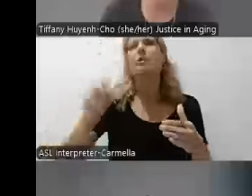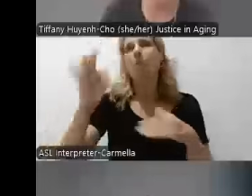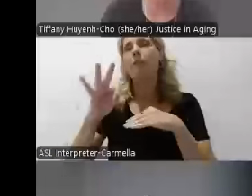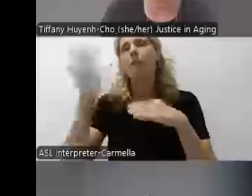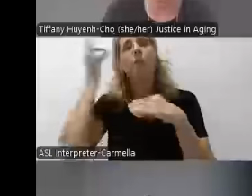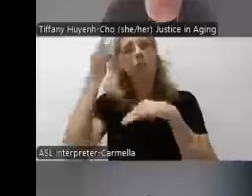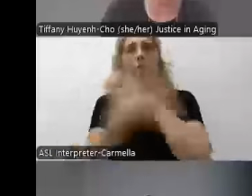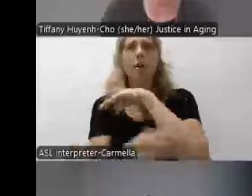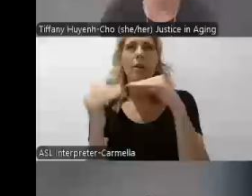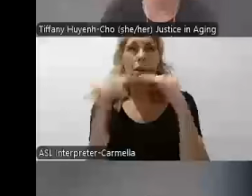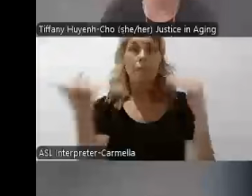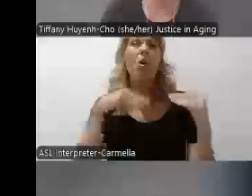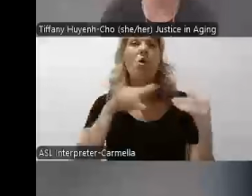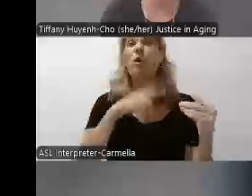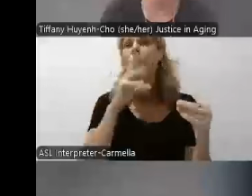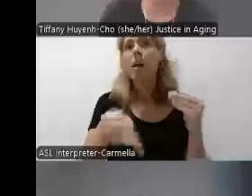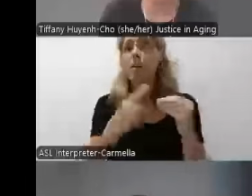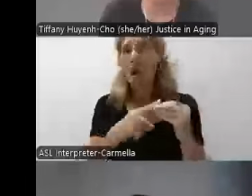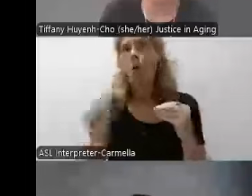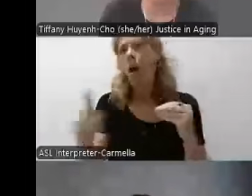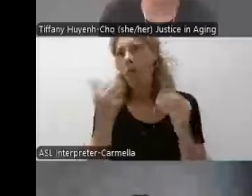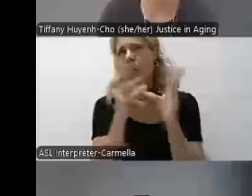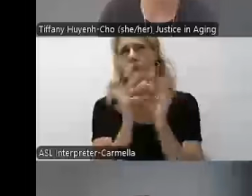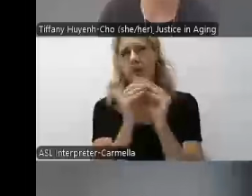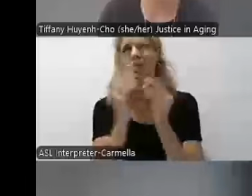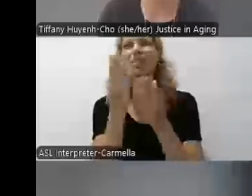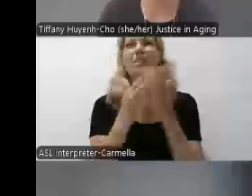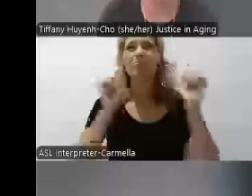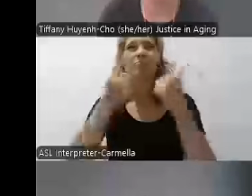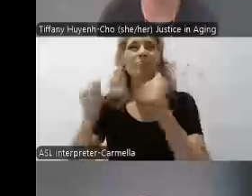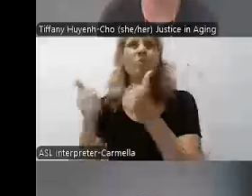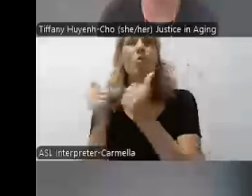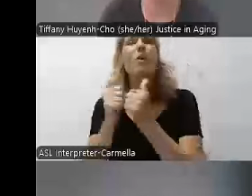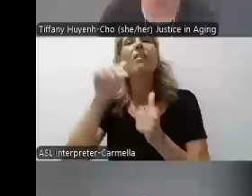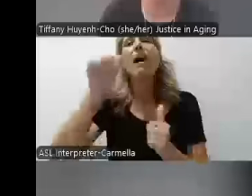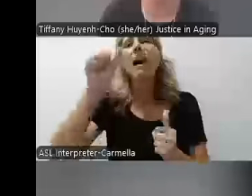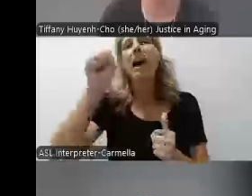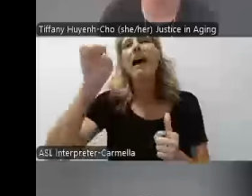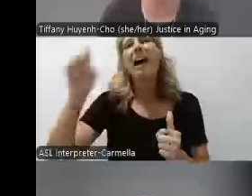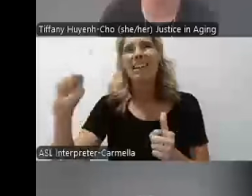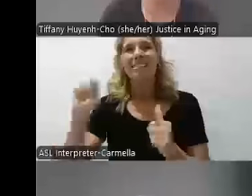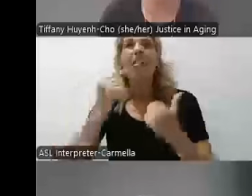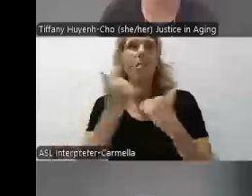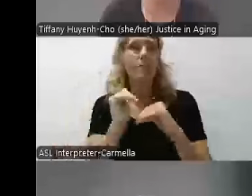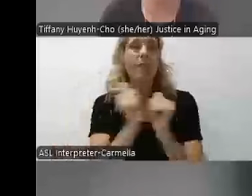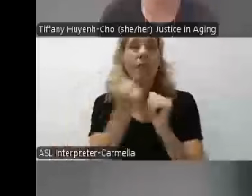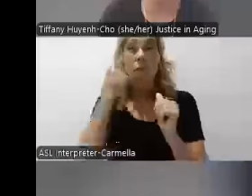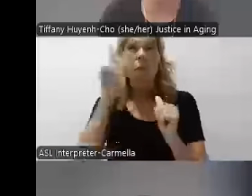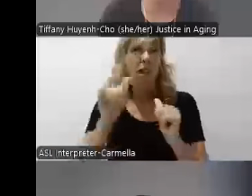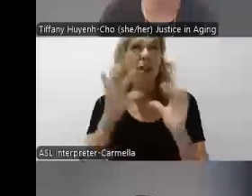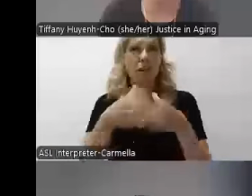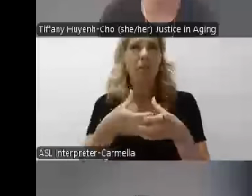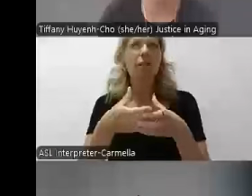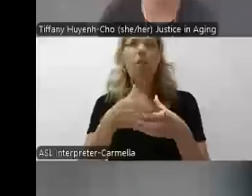level. We've talked about in other webinars some challenges with the asset limit, especially for this population that's typically on a